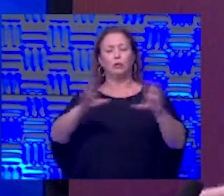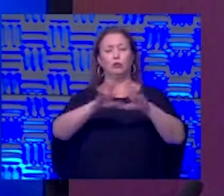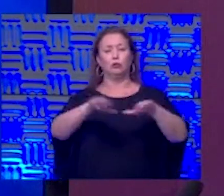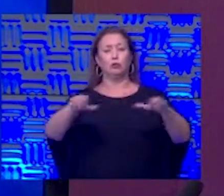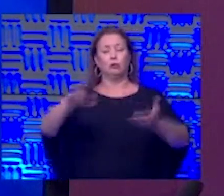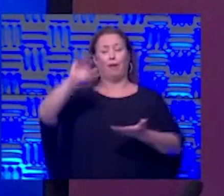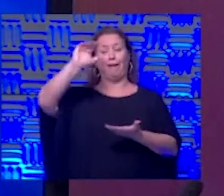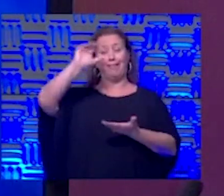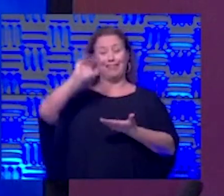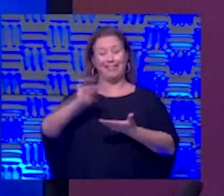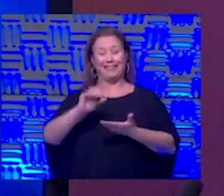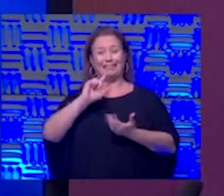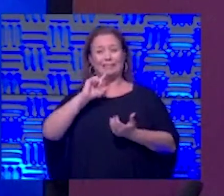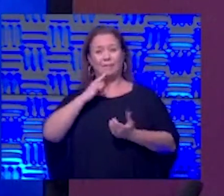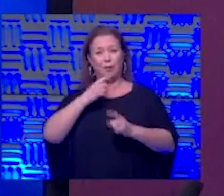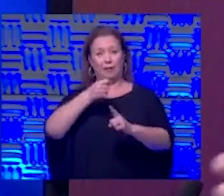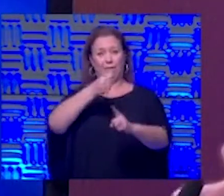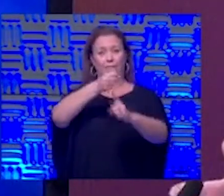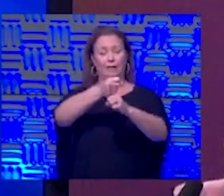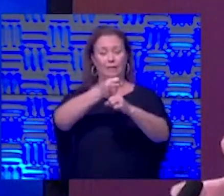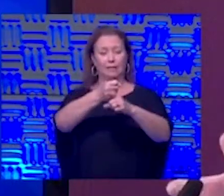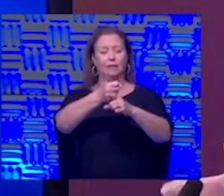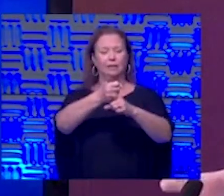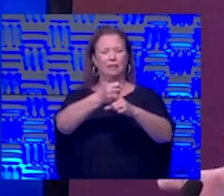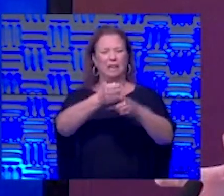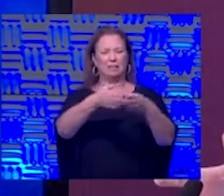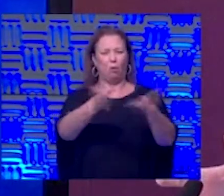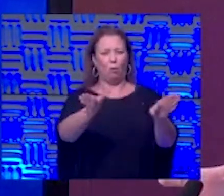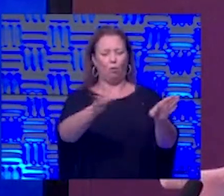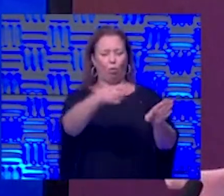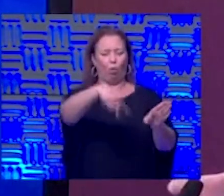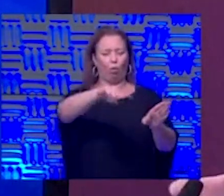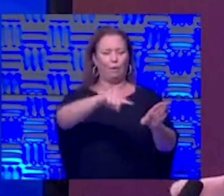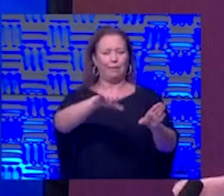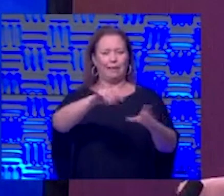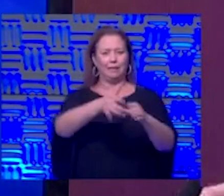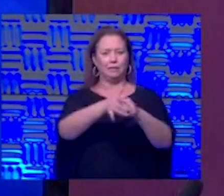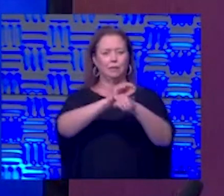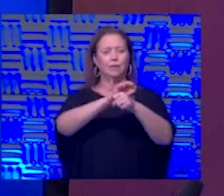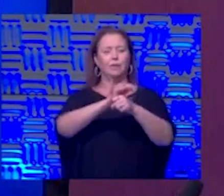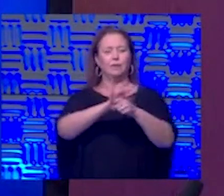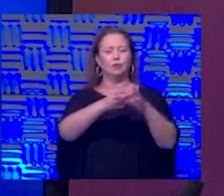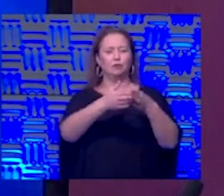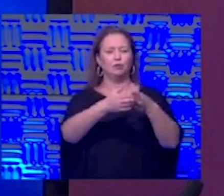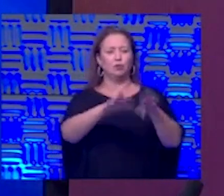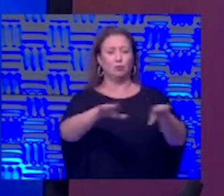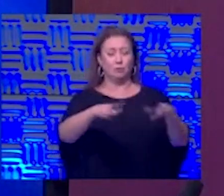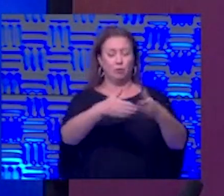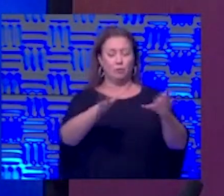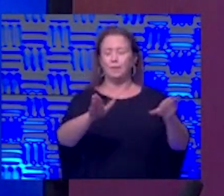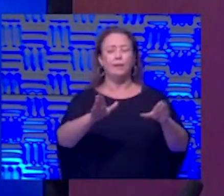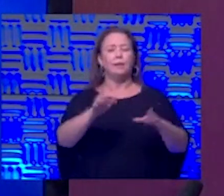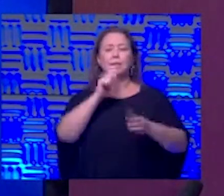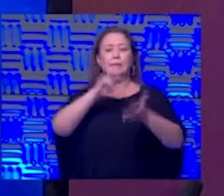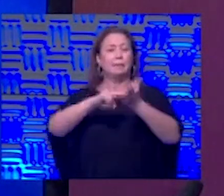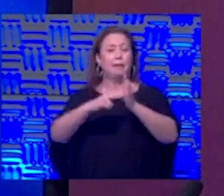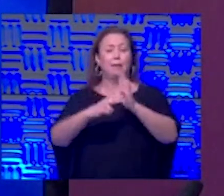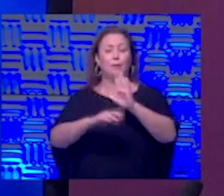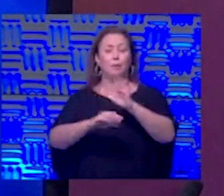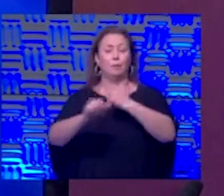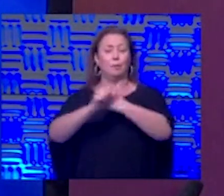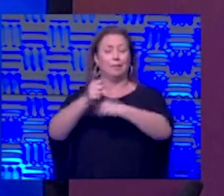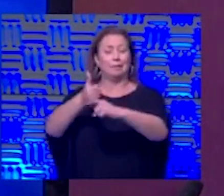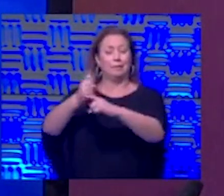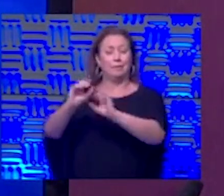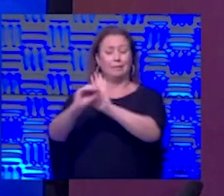are less severely affected as a group by this disease. That does not mean the risk is zero, and certainly